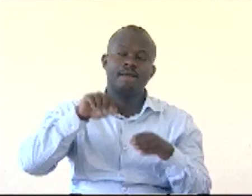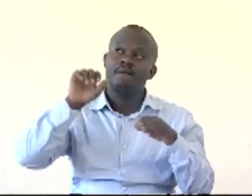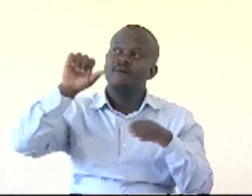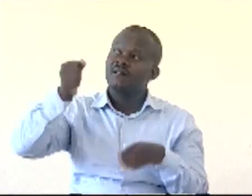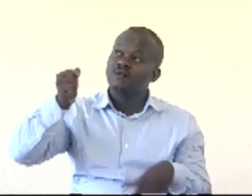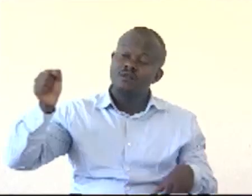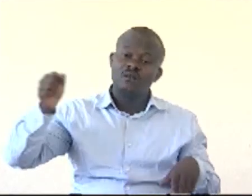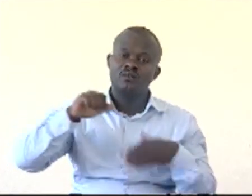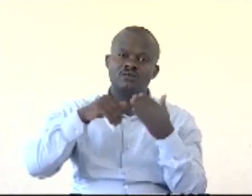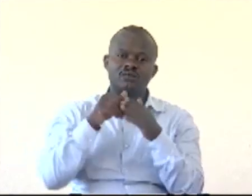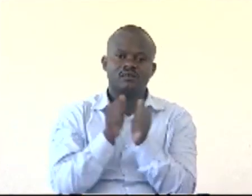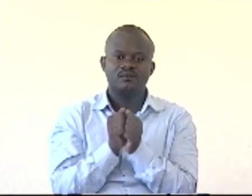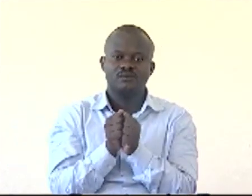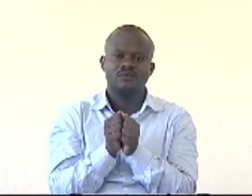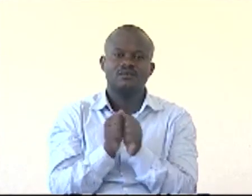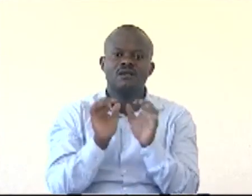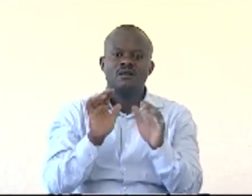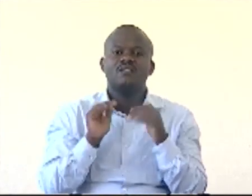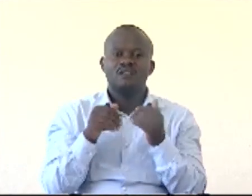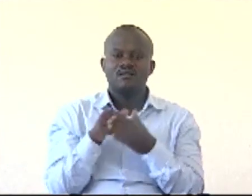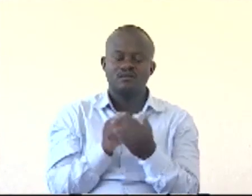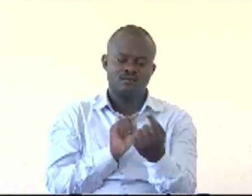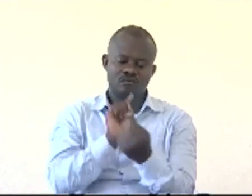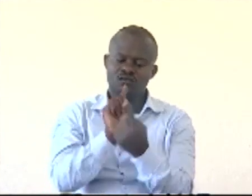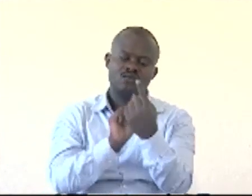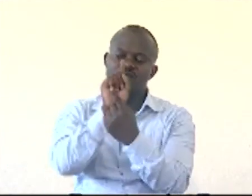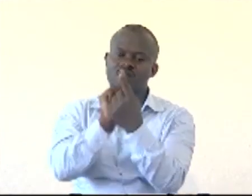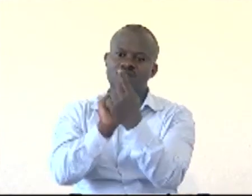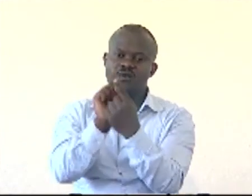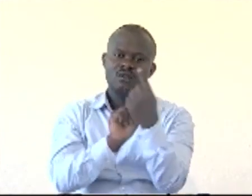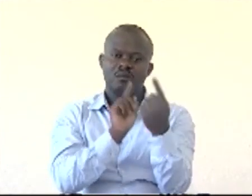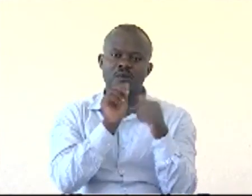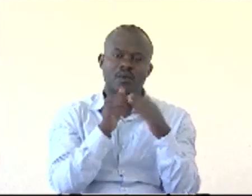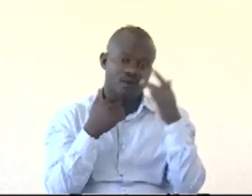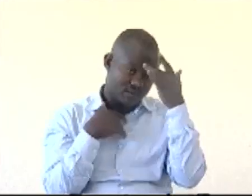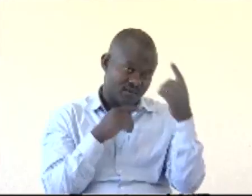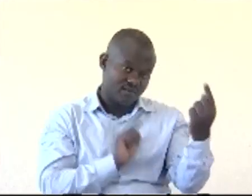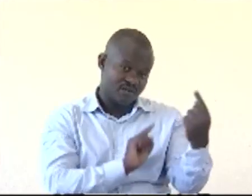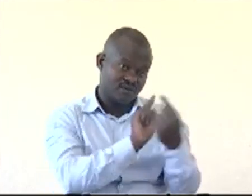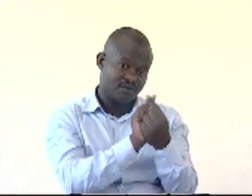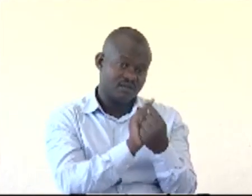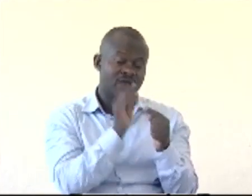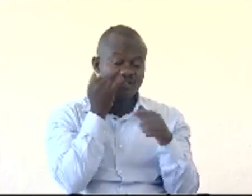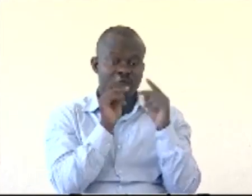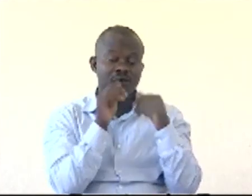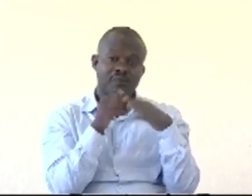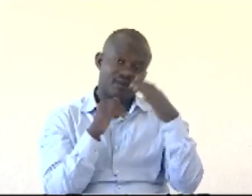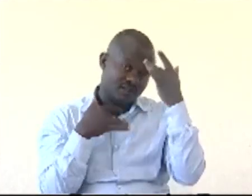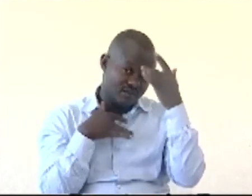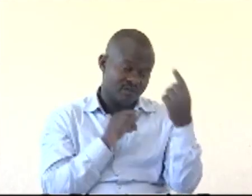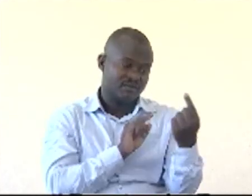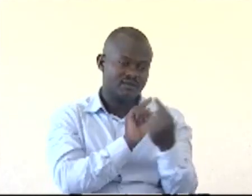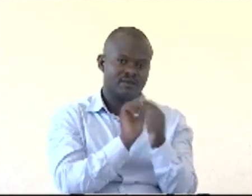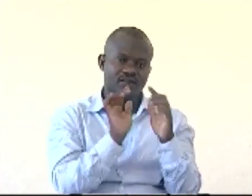or doors. Avoid close contact with people who are sick. If people are sick, avoid